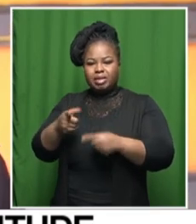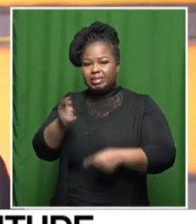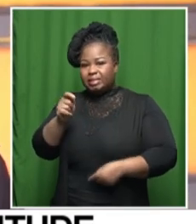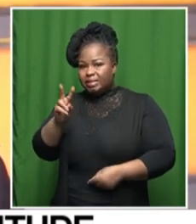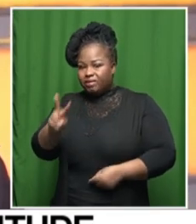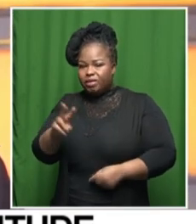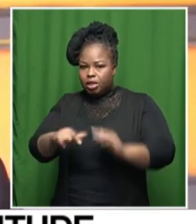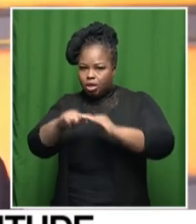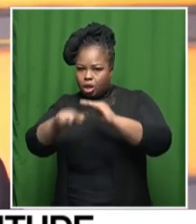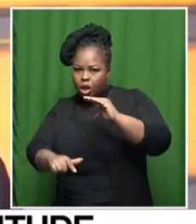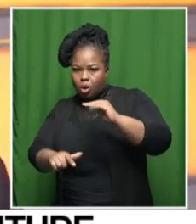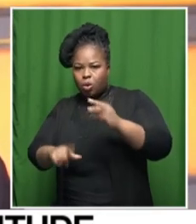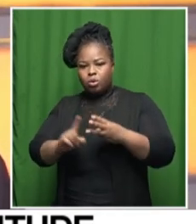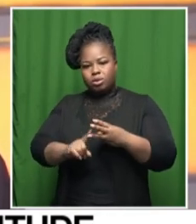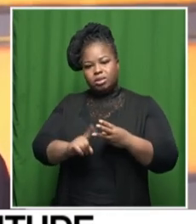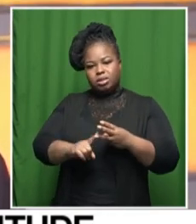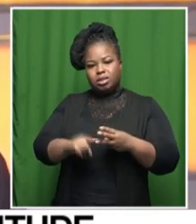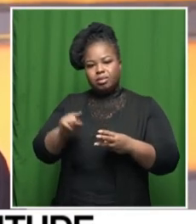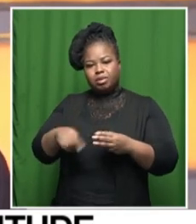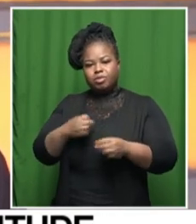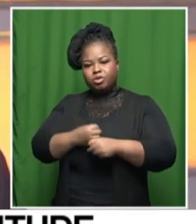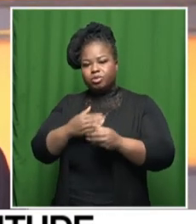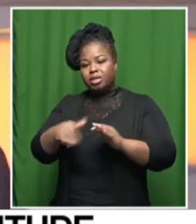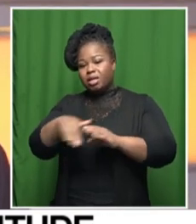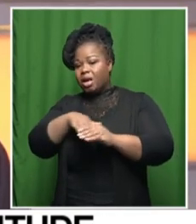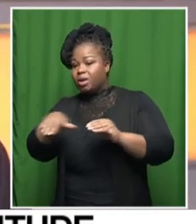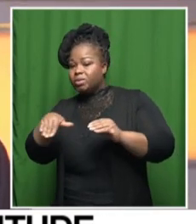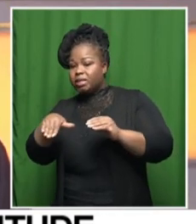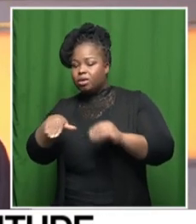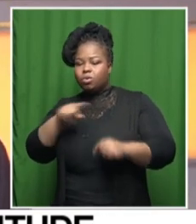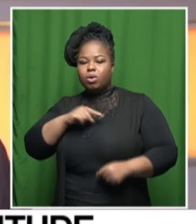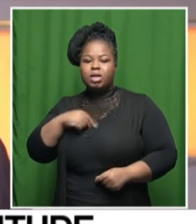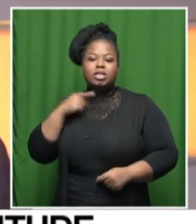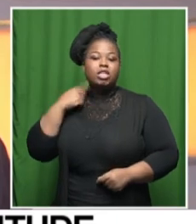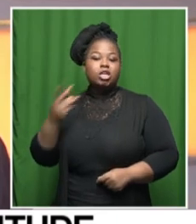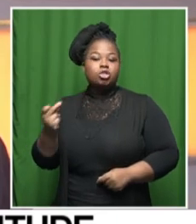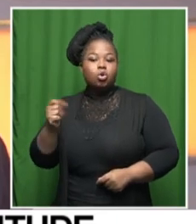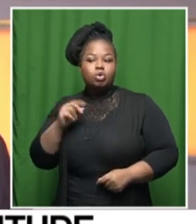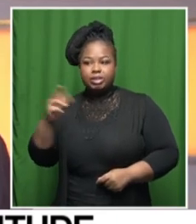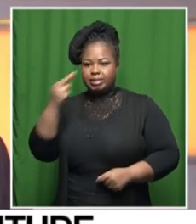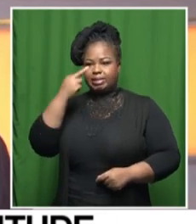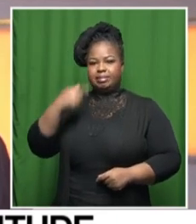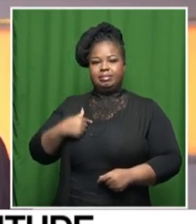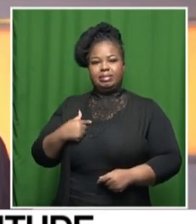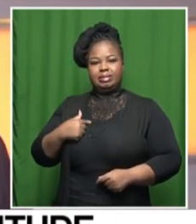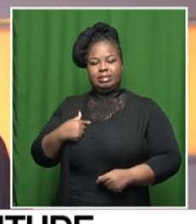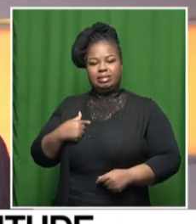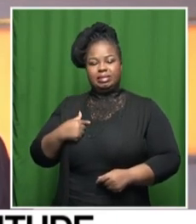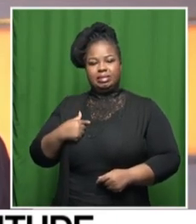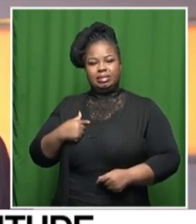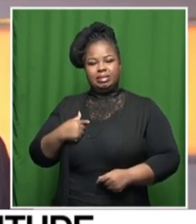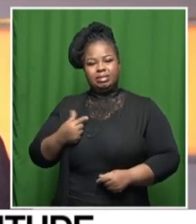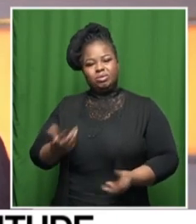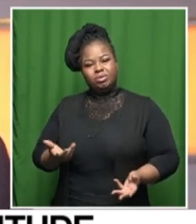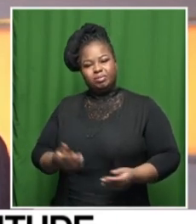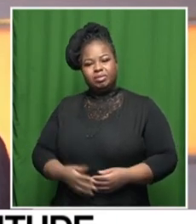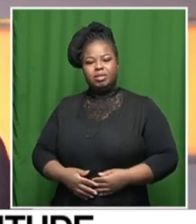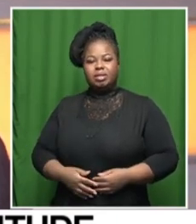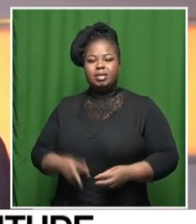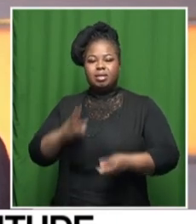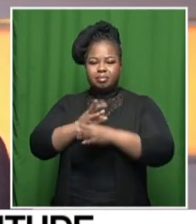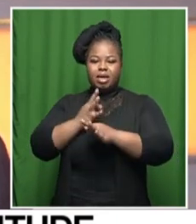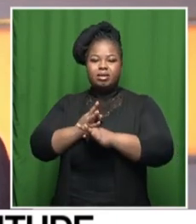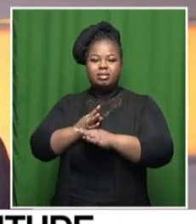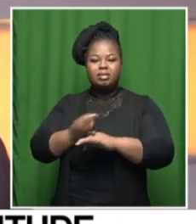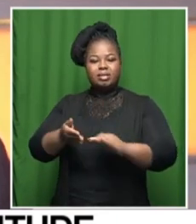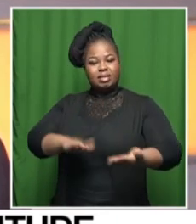too loud. I always made sure that I don't step outside in case the dogs see me. So, and then my parents